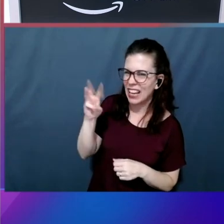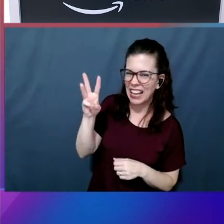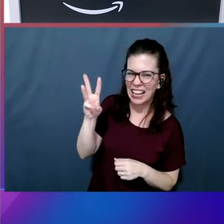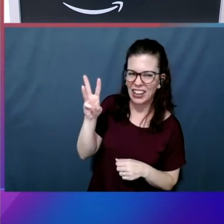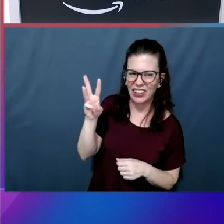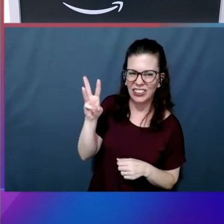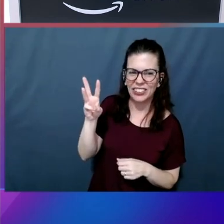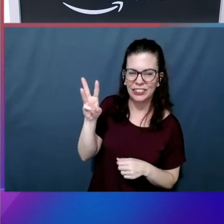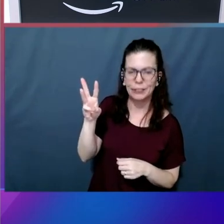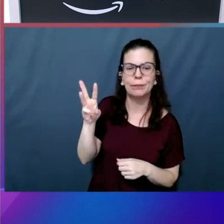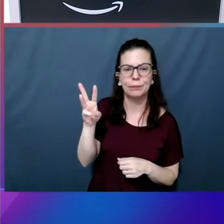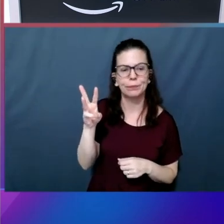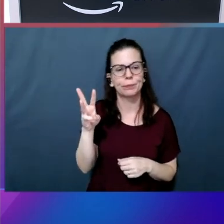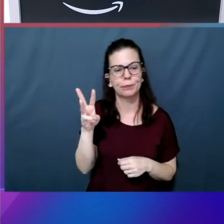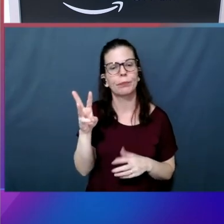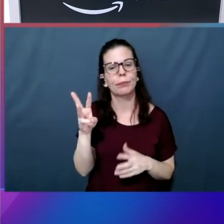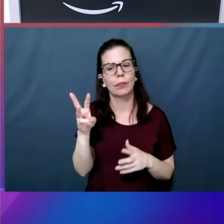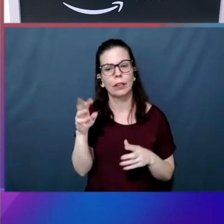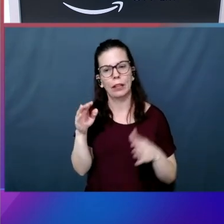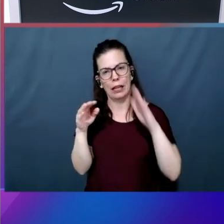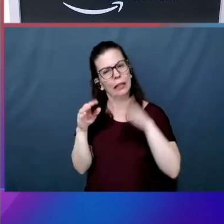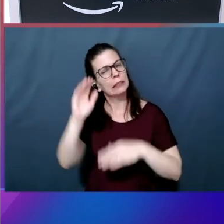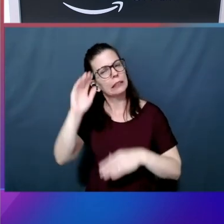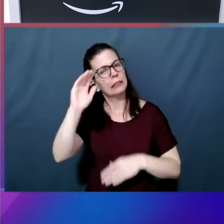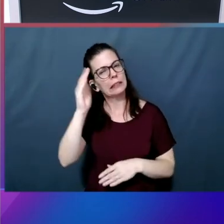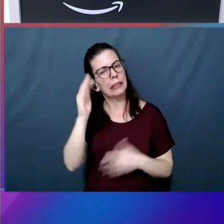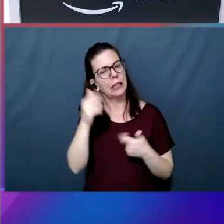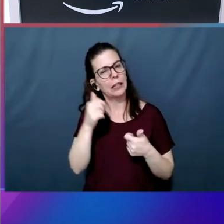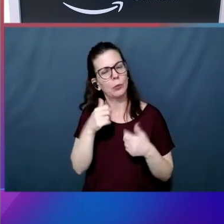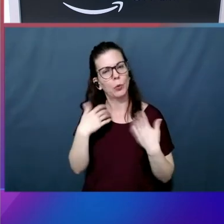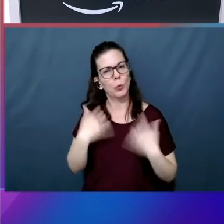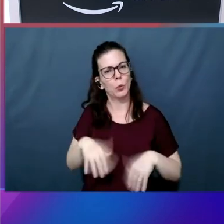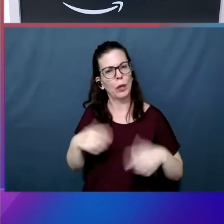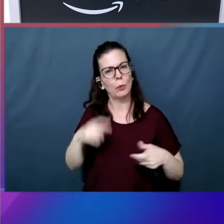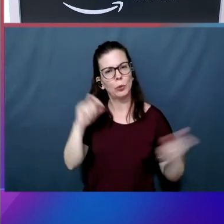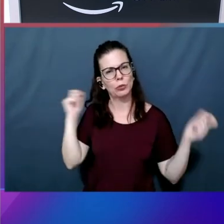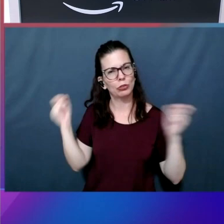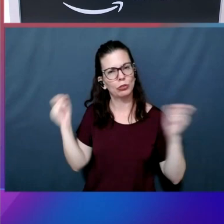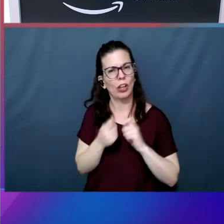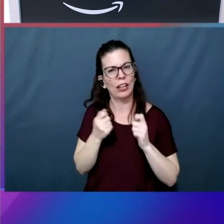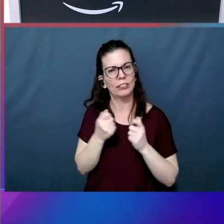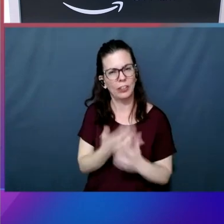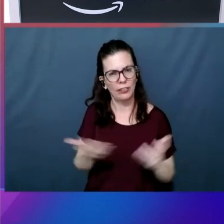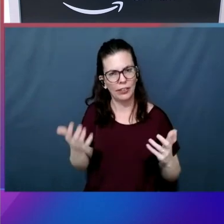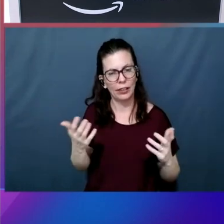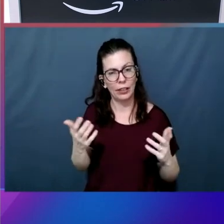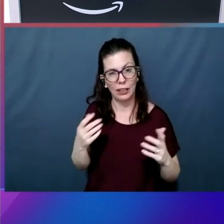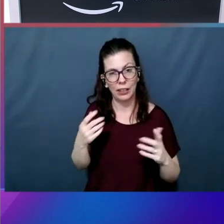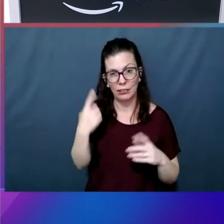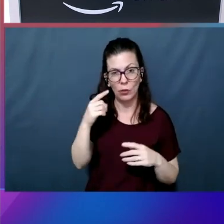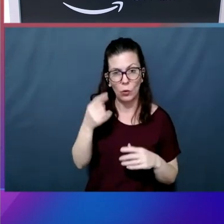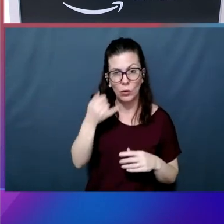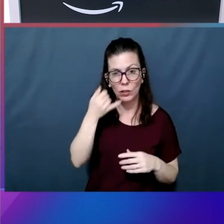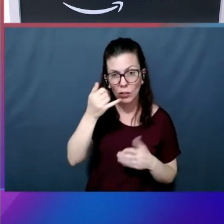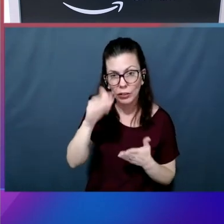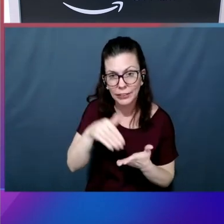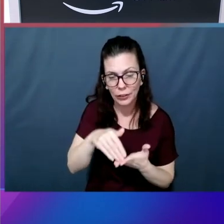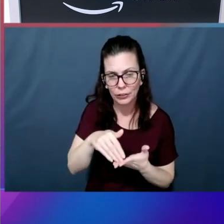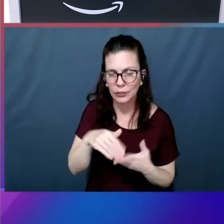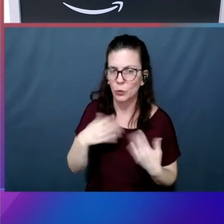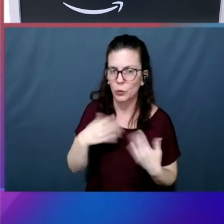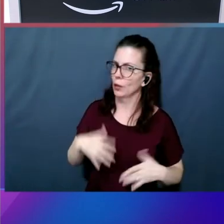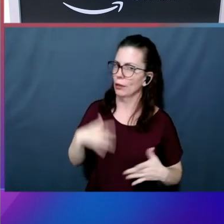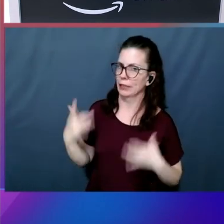Okay. So this seems like it's an absolute game changer for call centers. I'm really excited to see how this